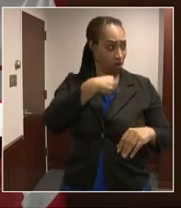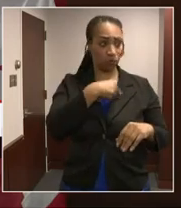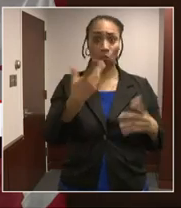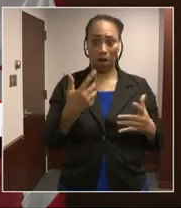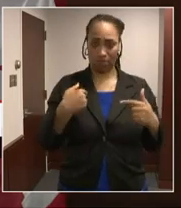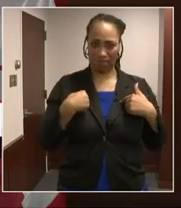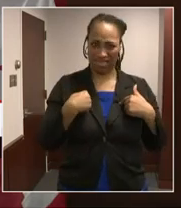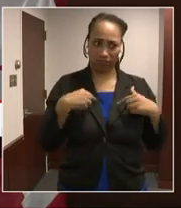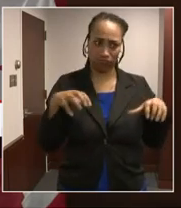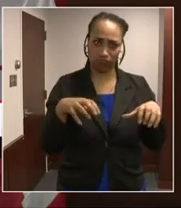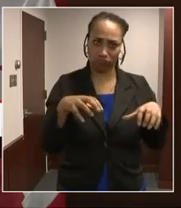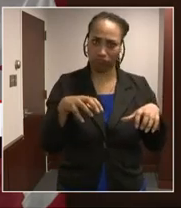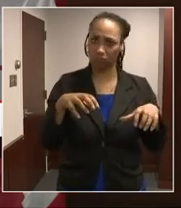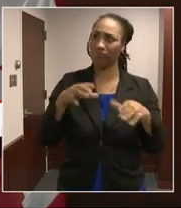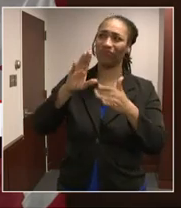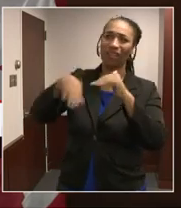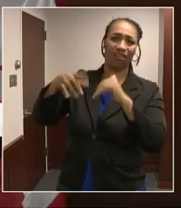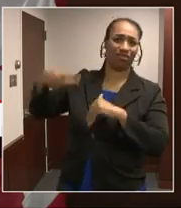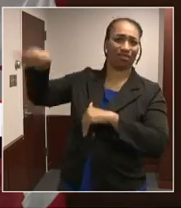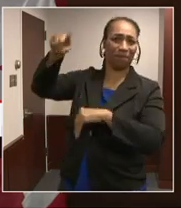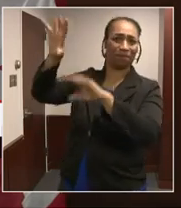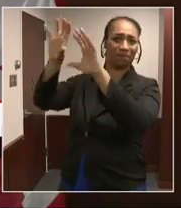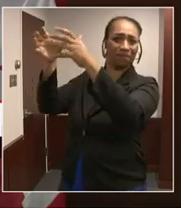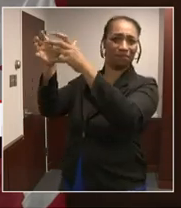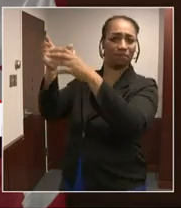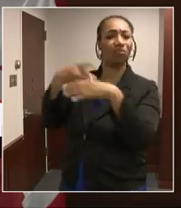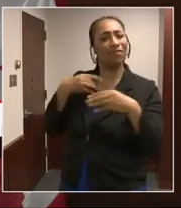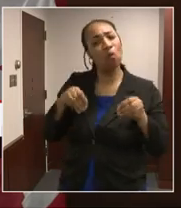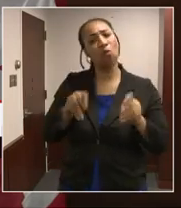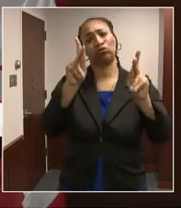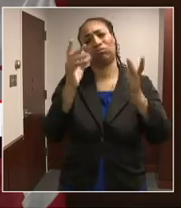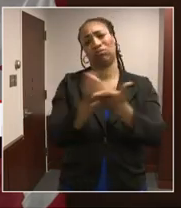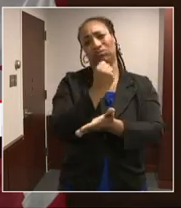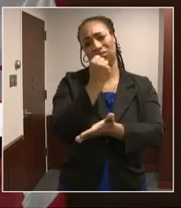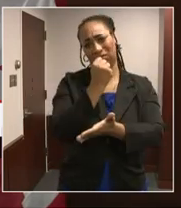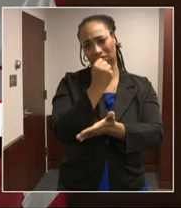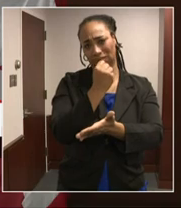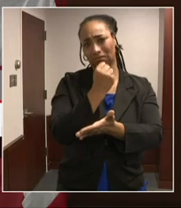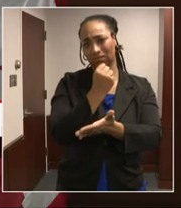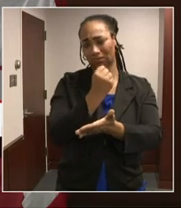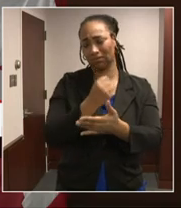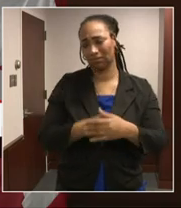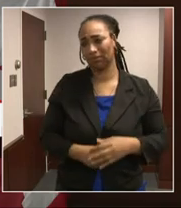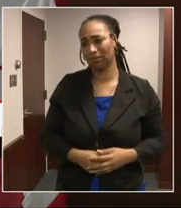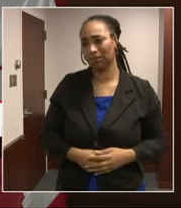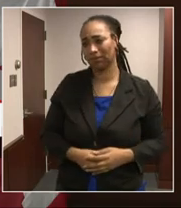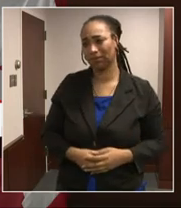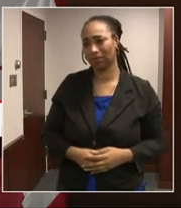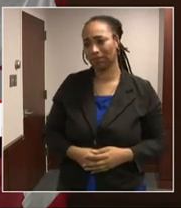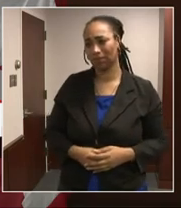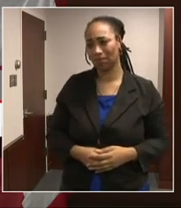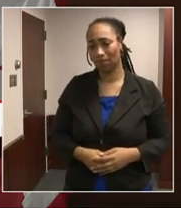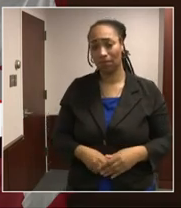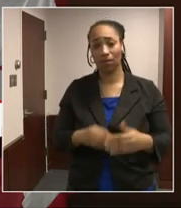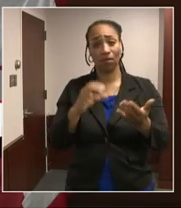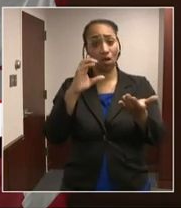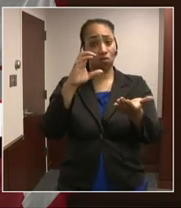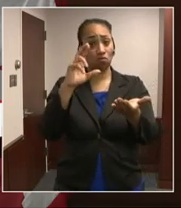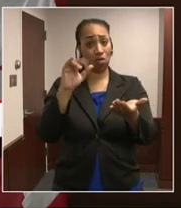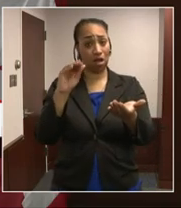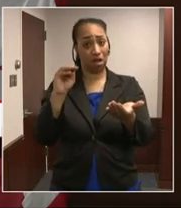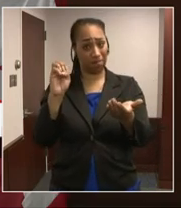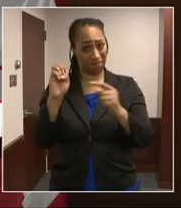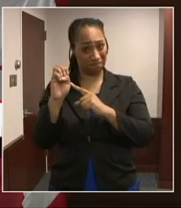on that. In particular on crime, and we've had many discussions on crime. We had a